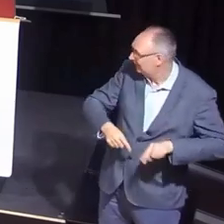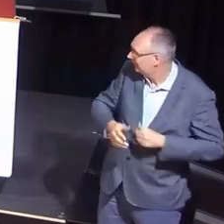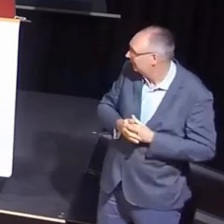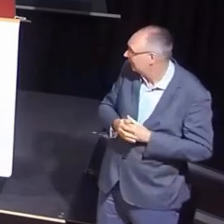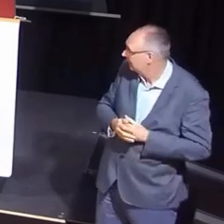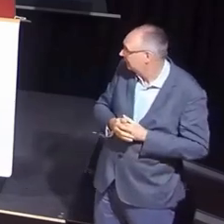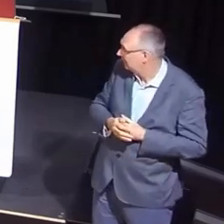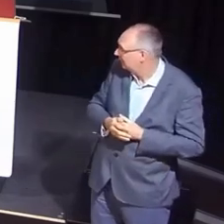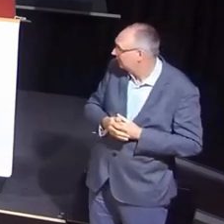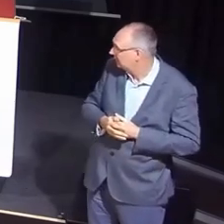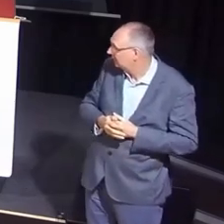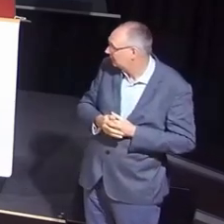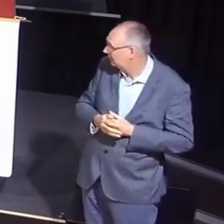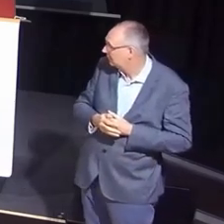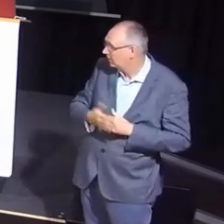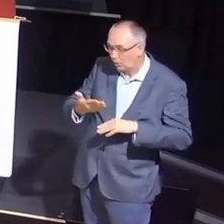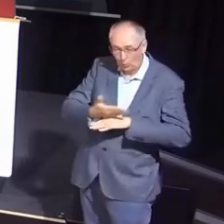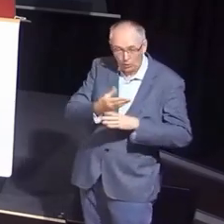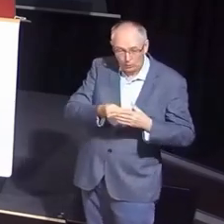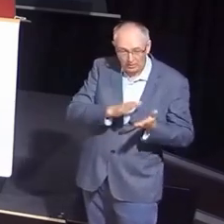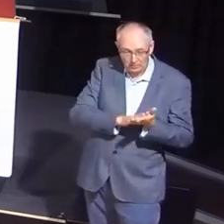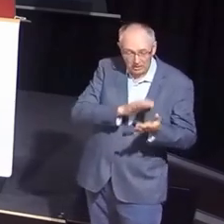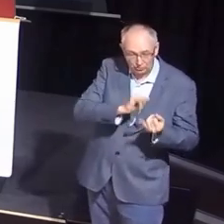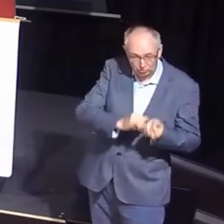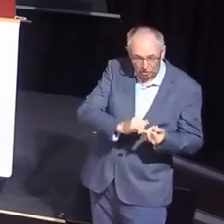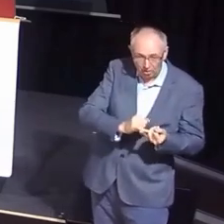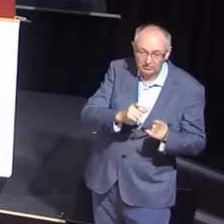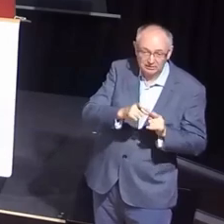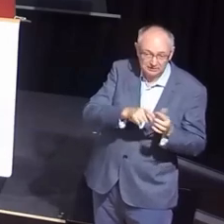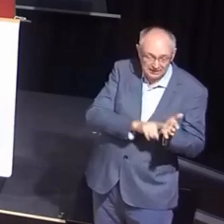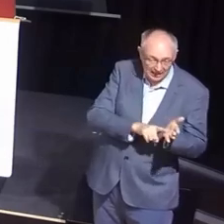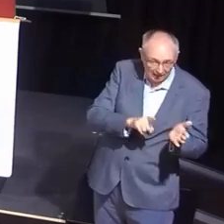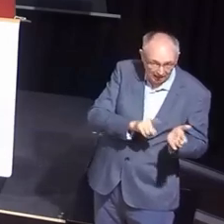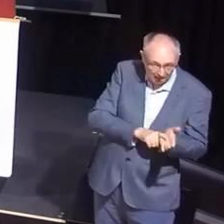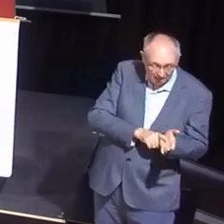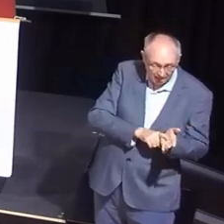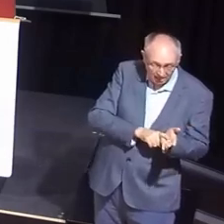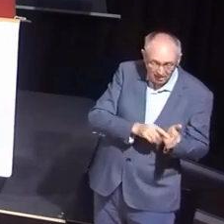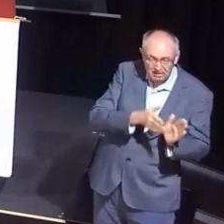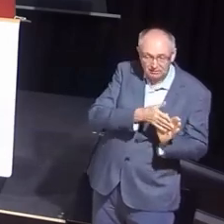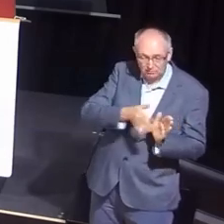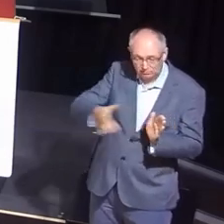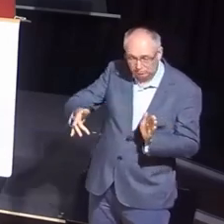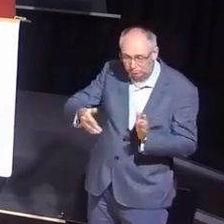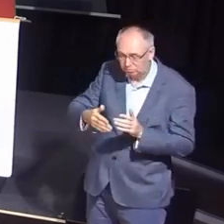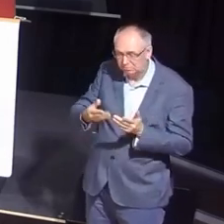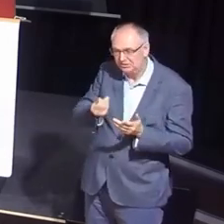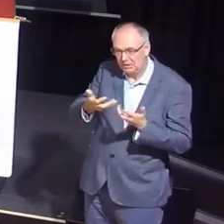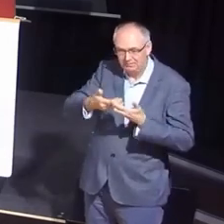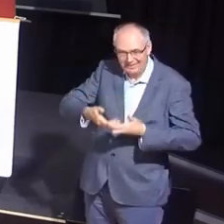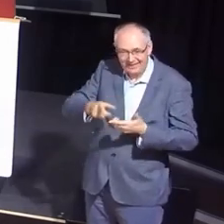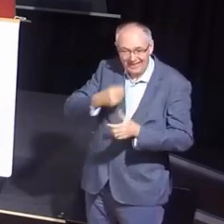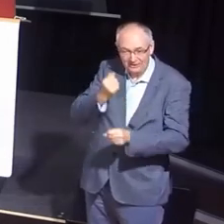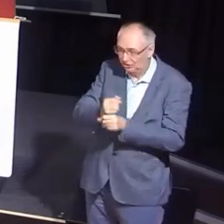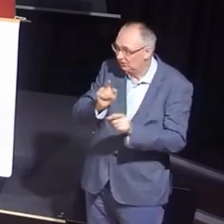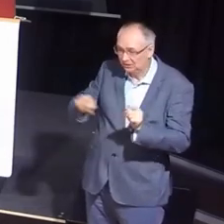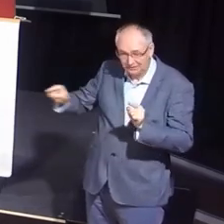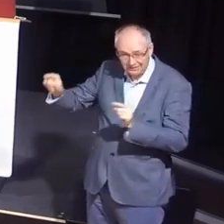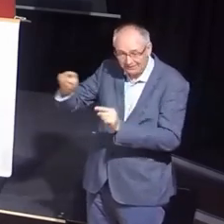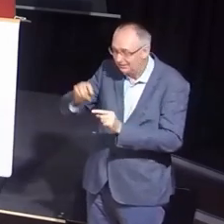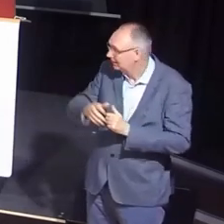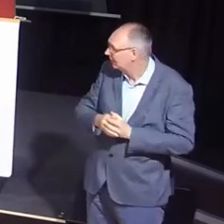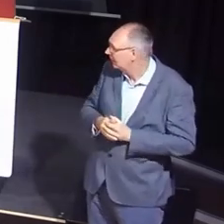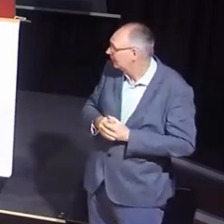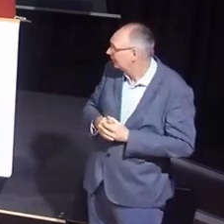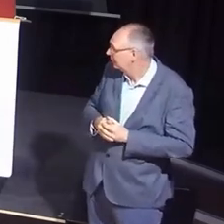from working for Microsoft and Dell, predominantly working also for some tech agencies recently to